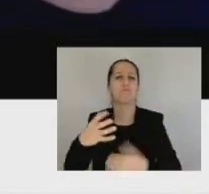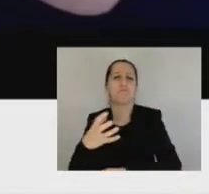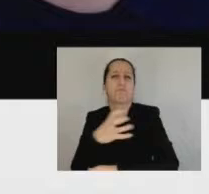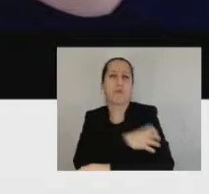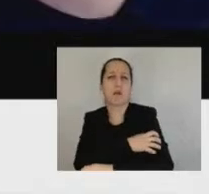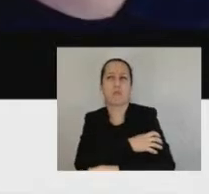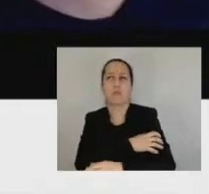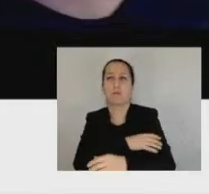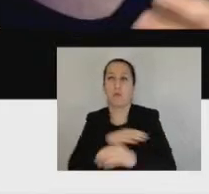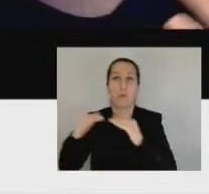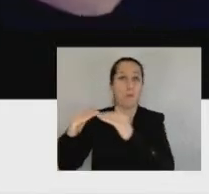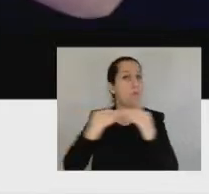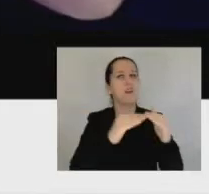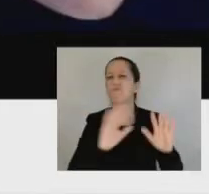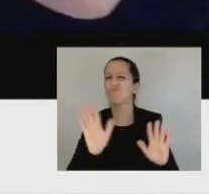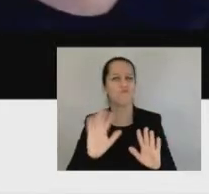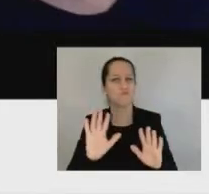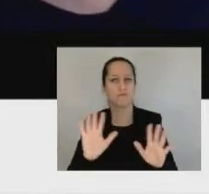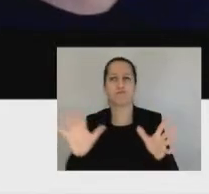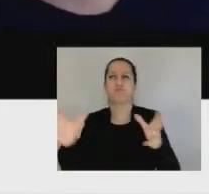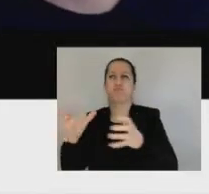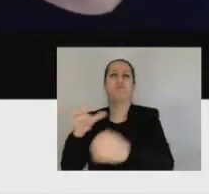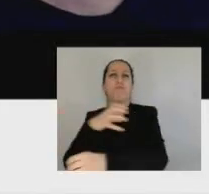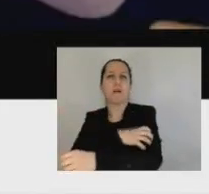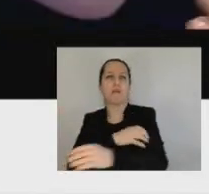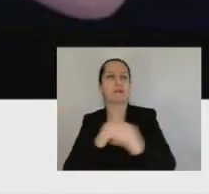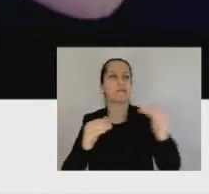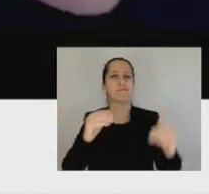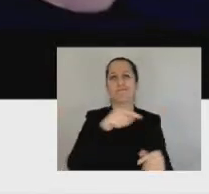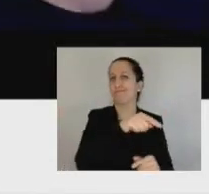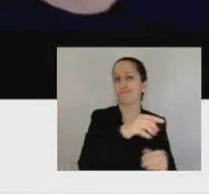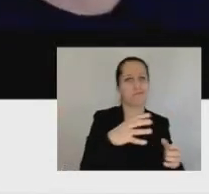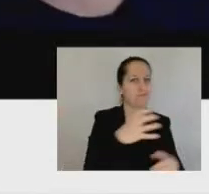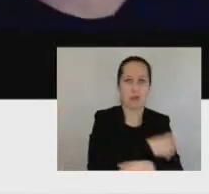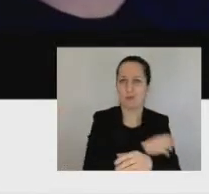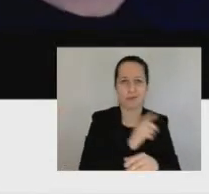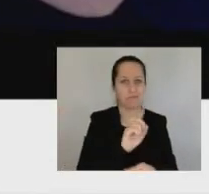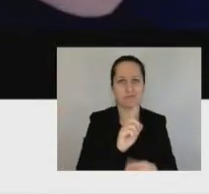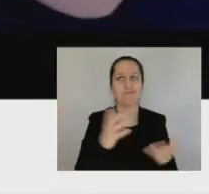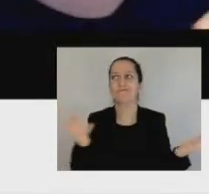how it redistributes power, and is already expressed in the social position